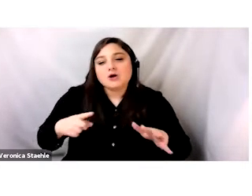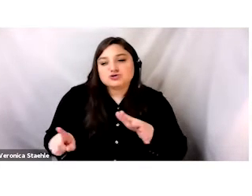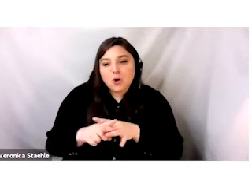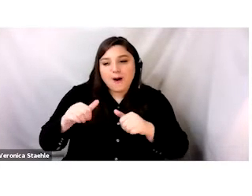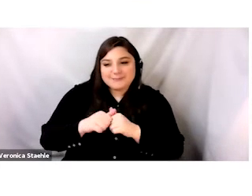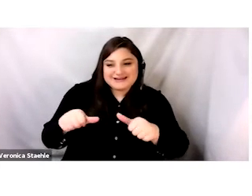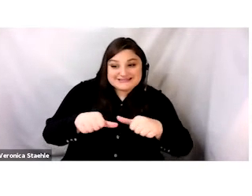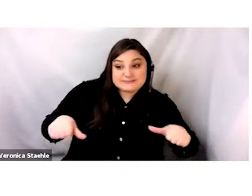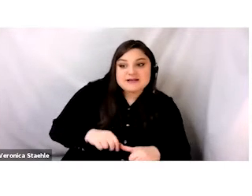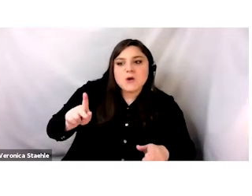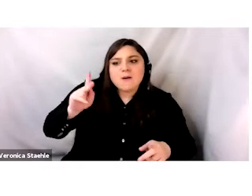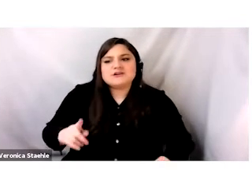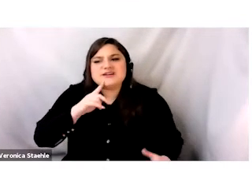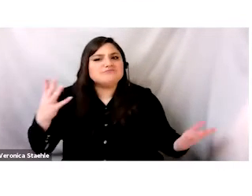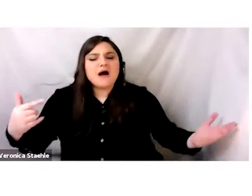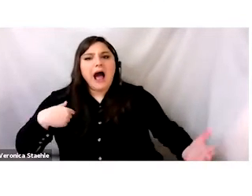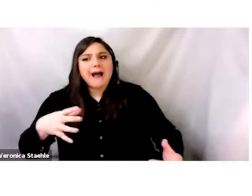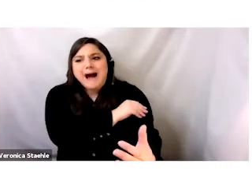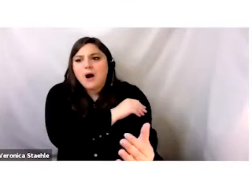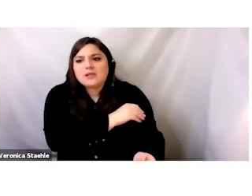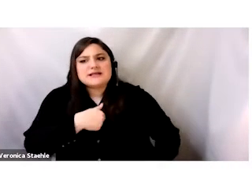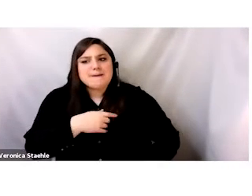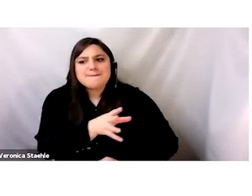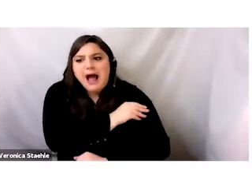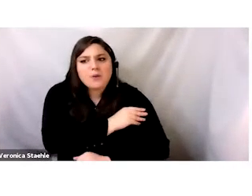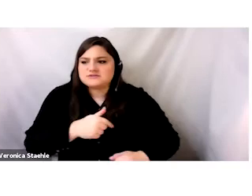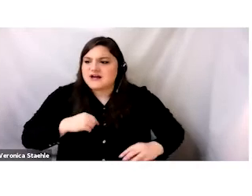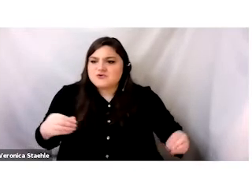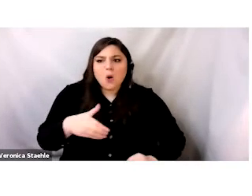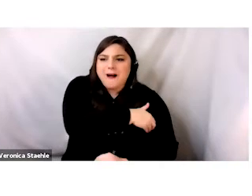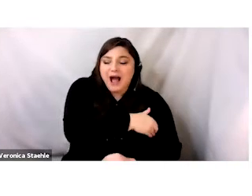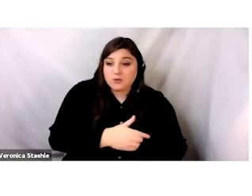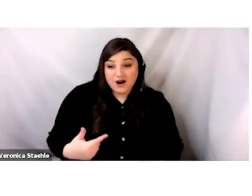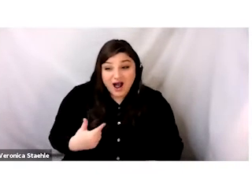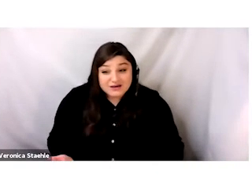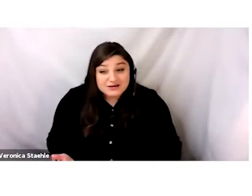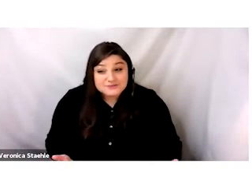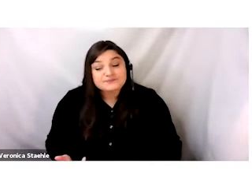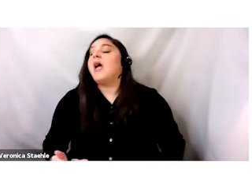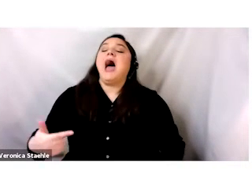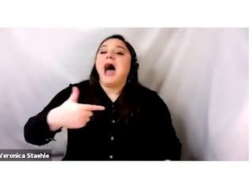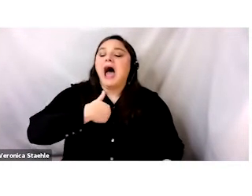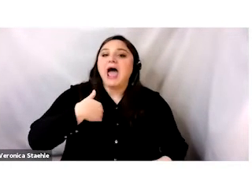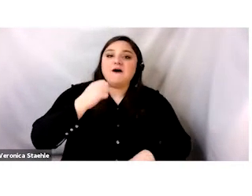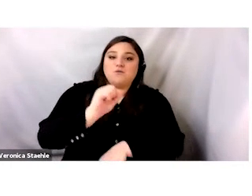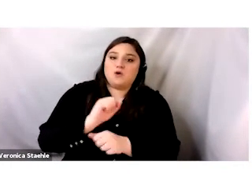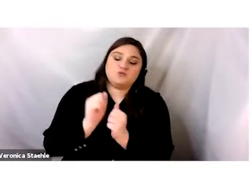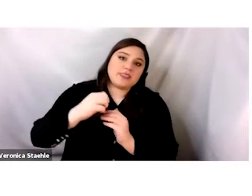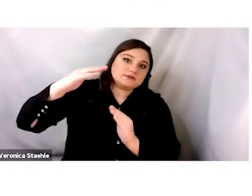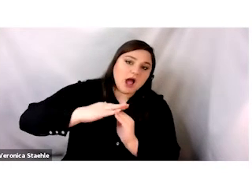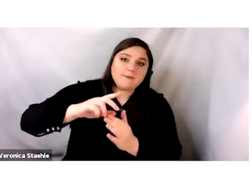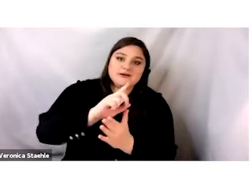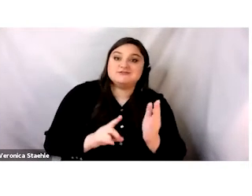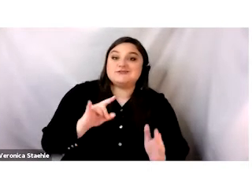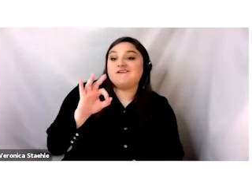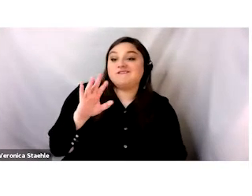well, I don't have any power. I've actually engaged with individuals at top design firms that literally have said, oh, I don't have power, even